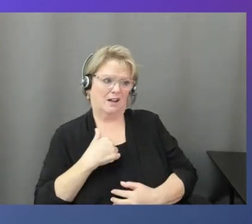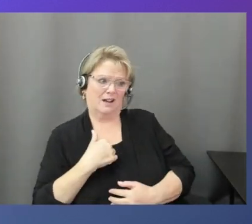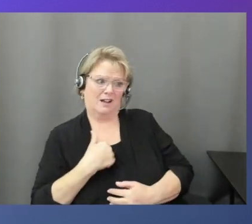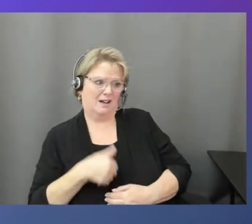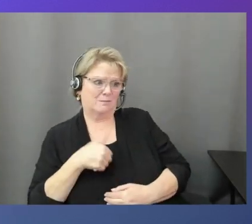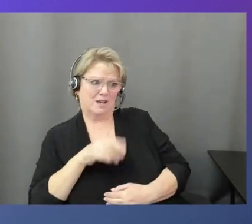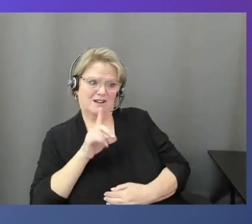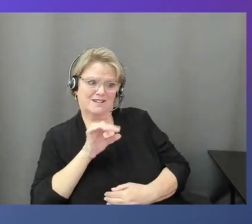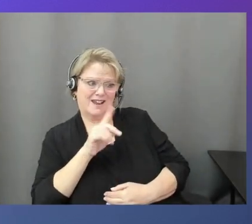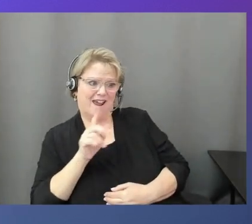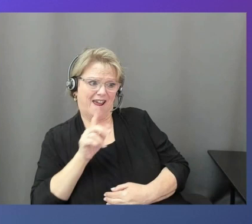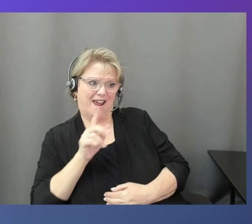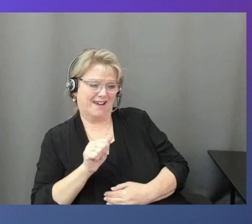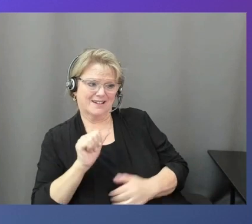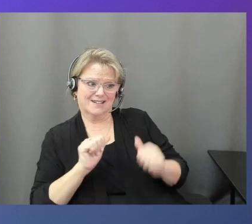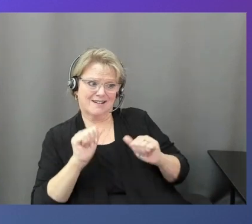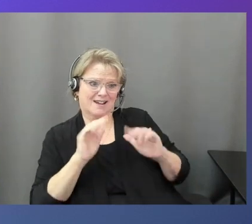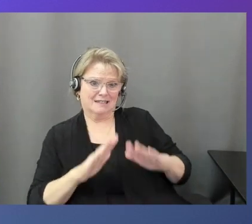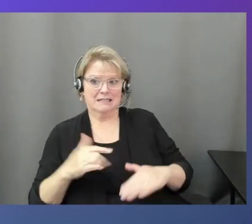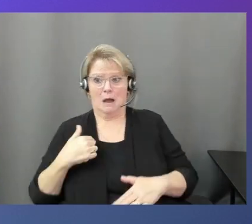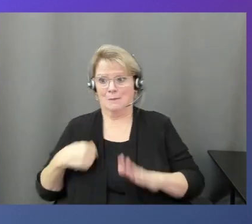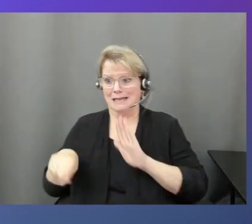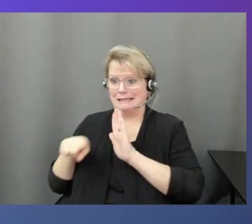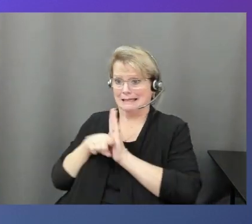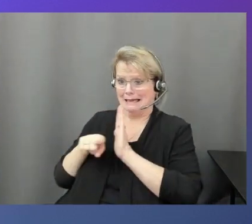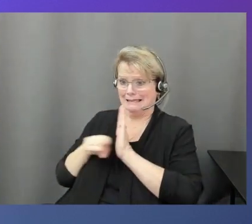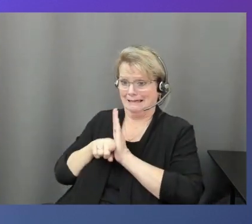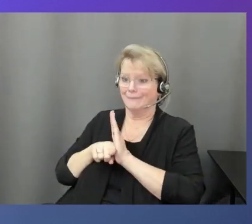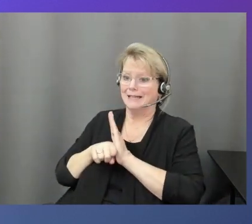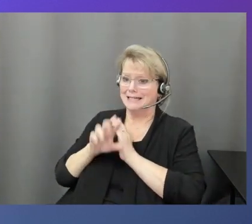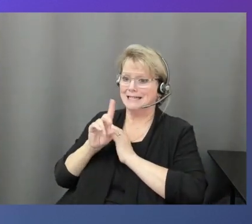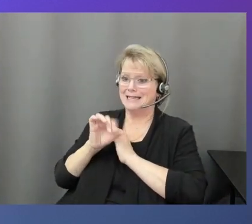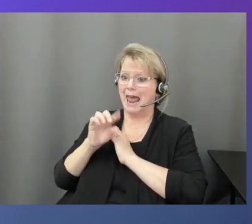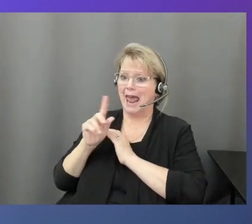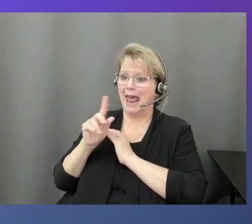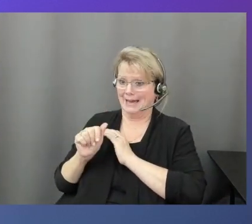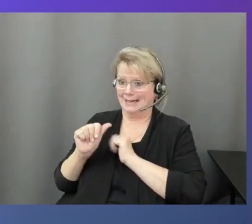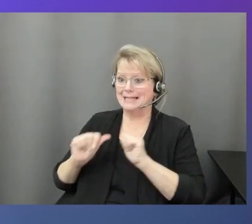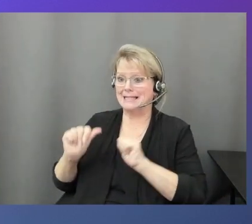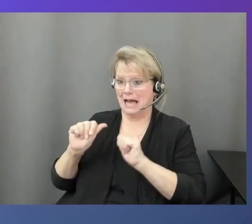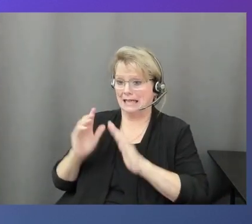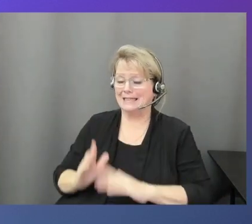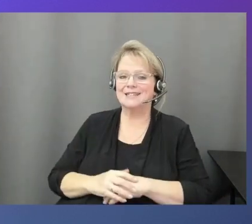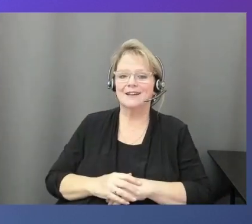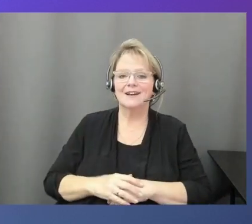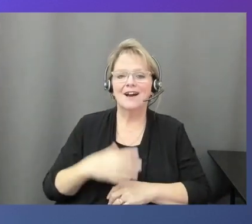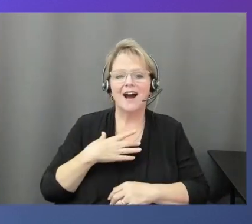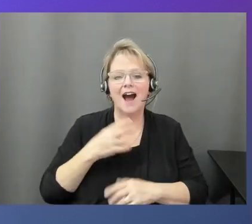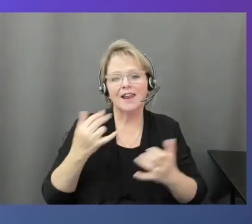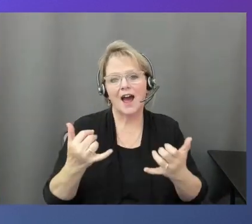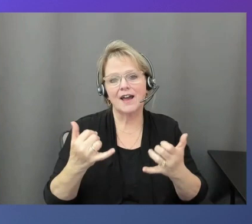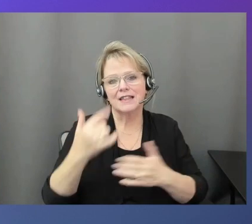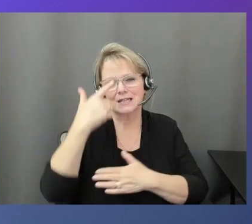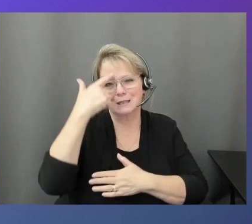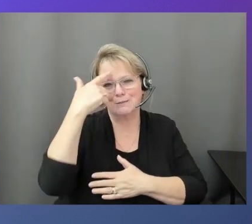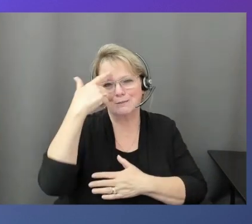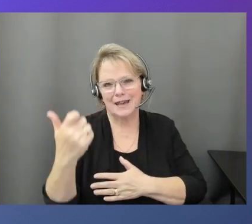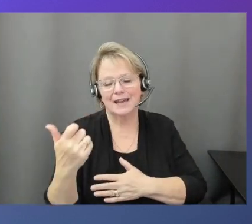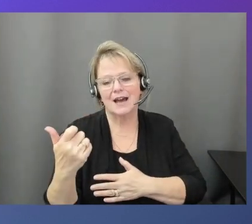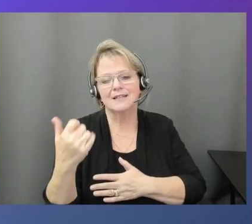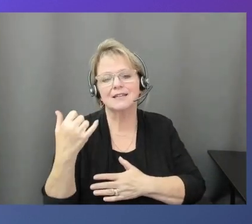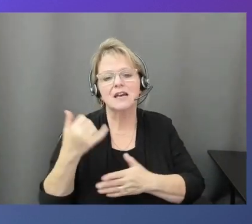data scientist, I am that person. So I like SageMaker Jumpstart for it allowing me to